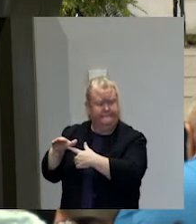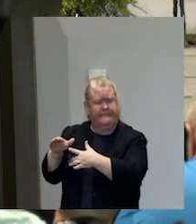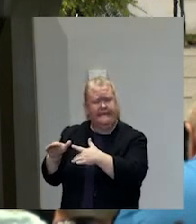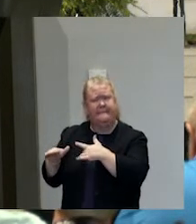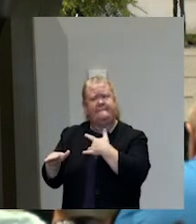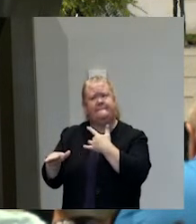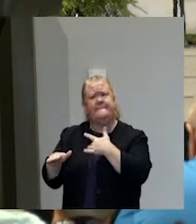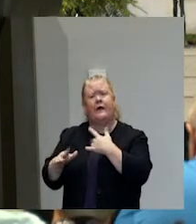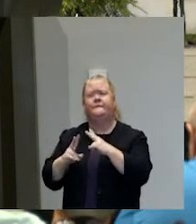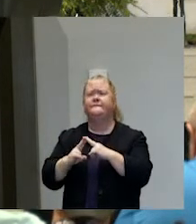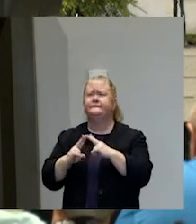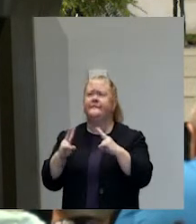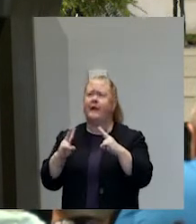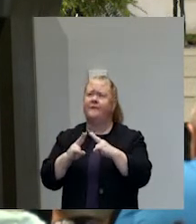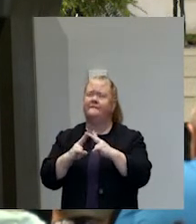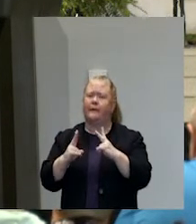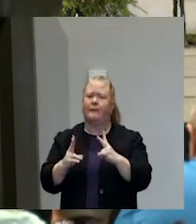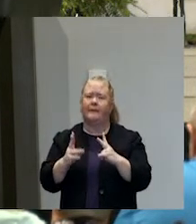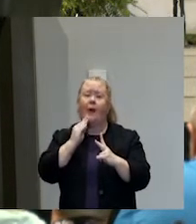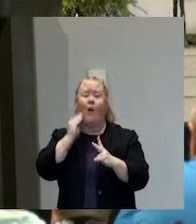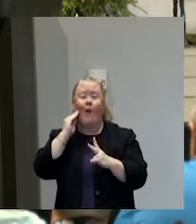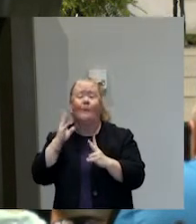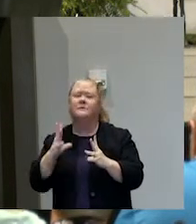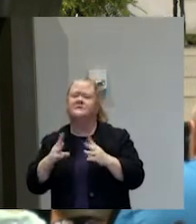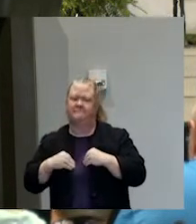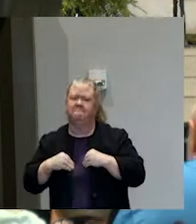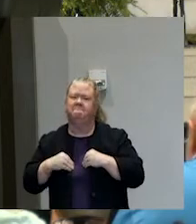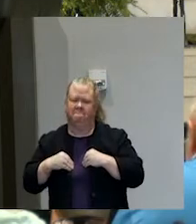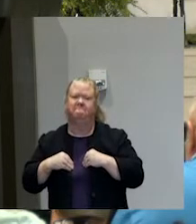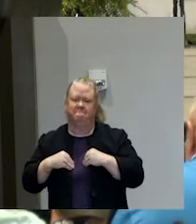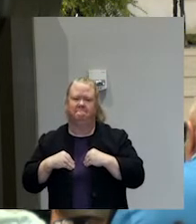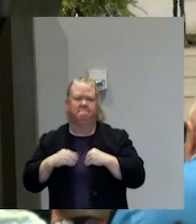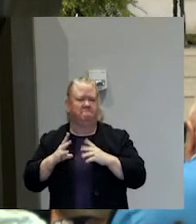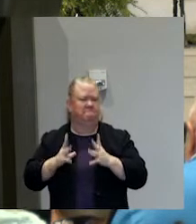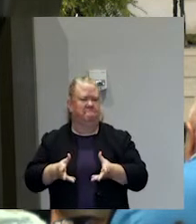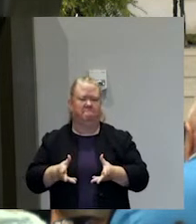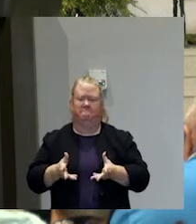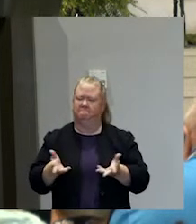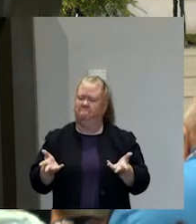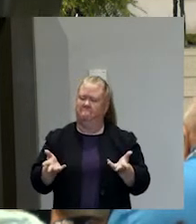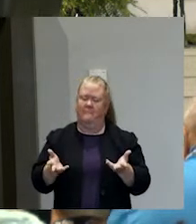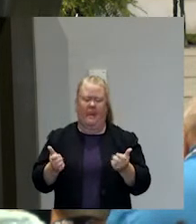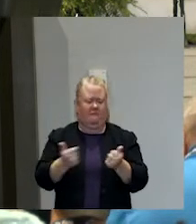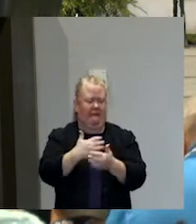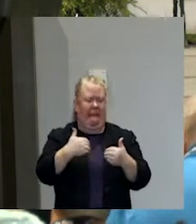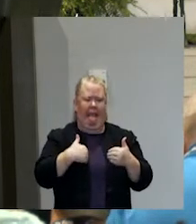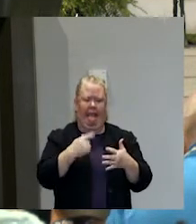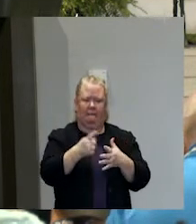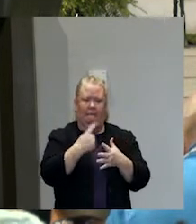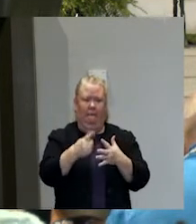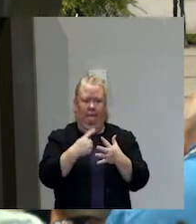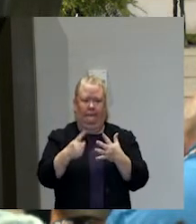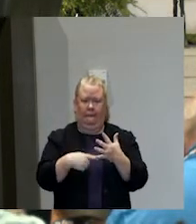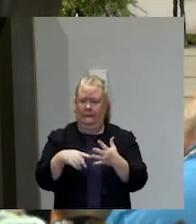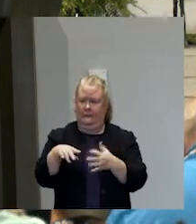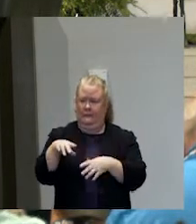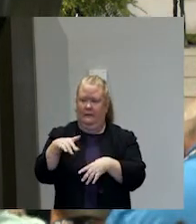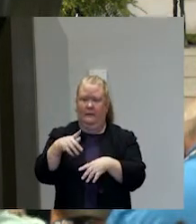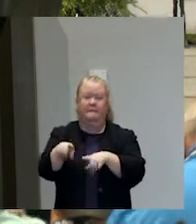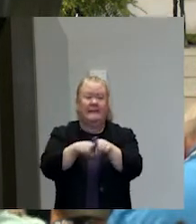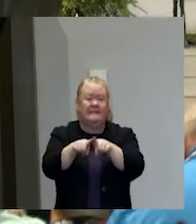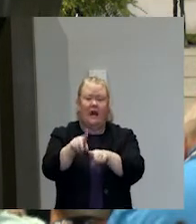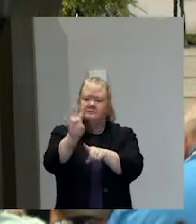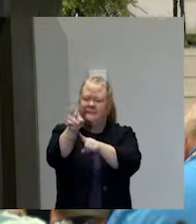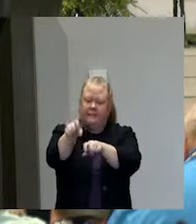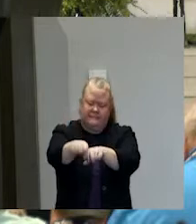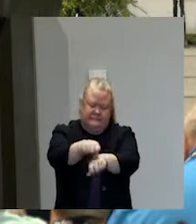feeling very accepted at home. With all the things I had. I mean, it took me 7 minutes to put on my socks because it